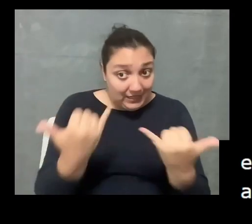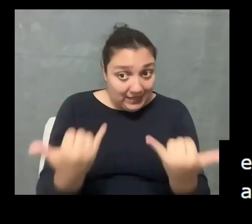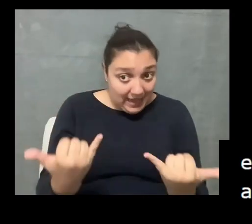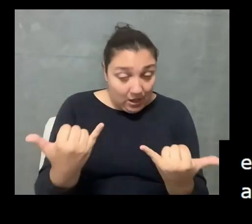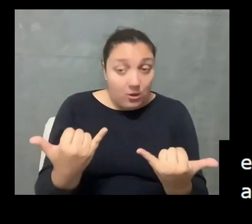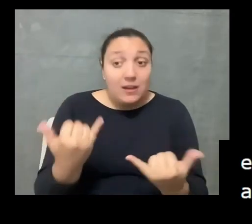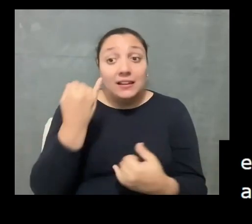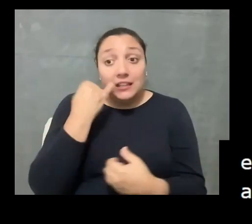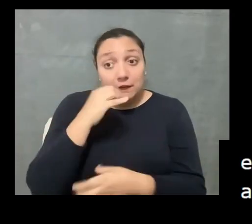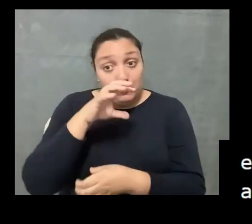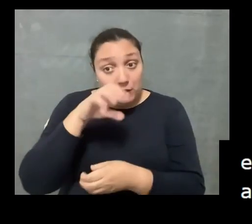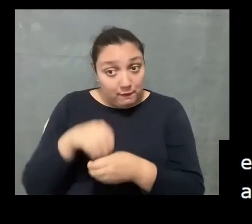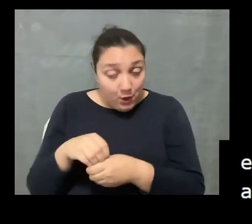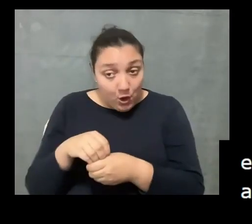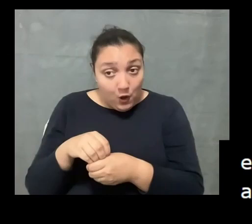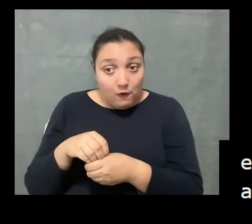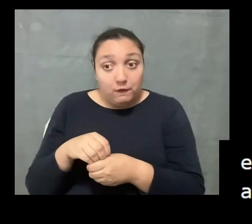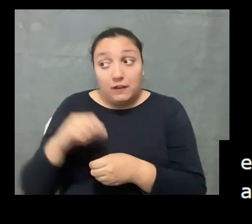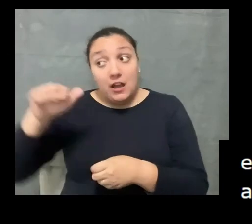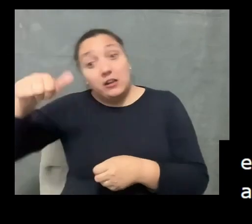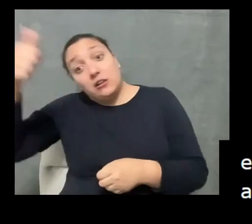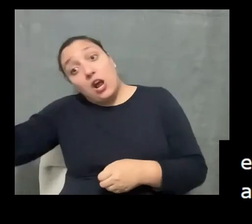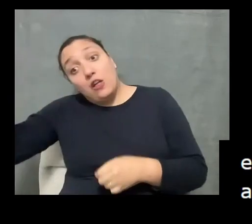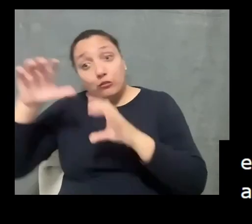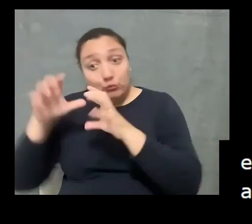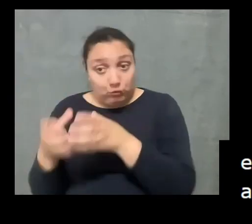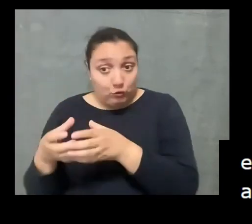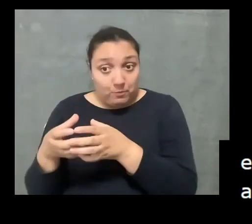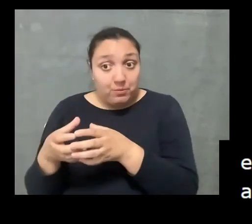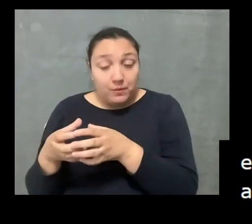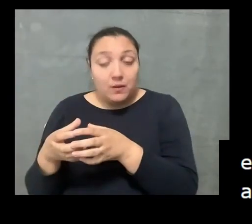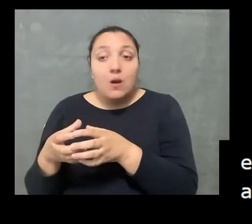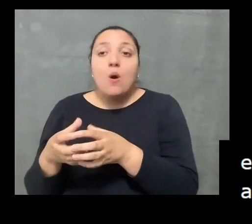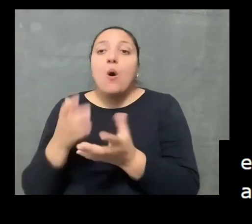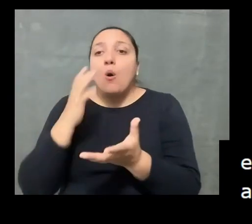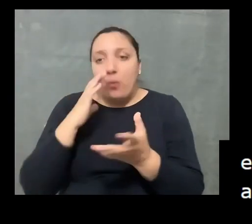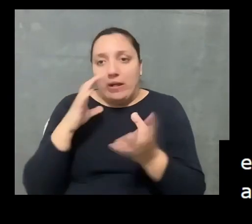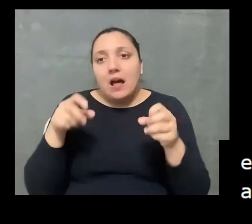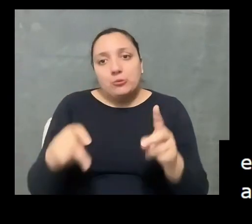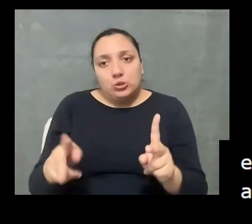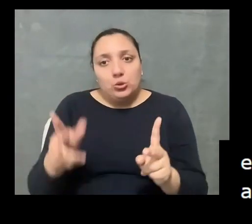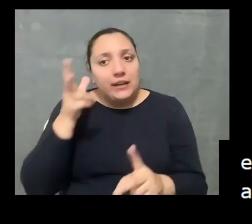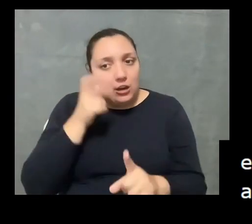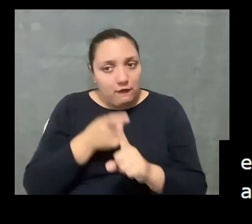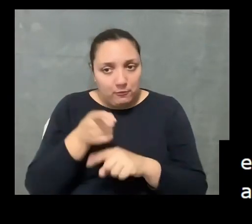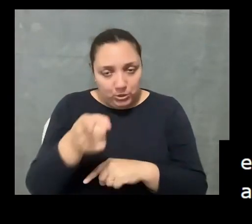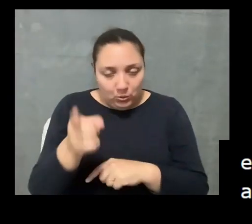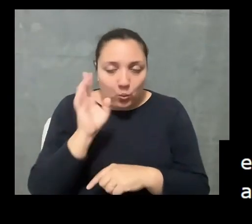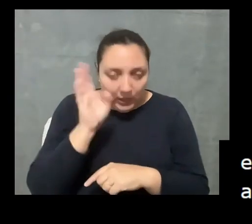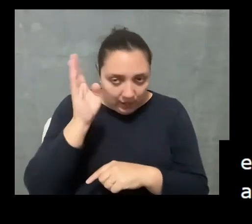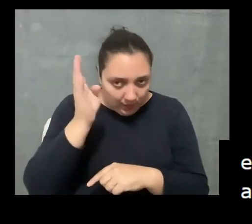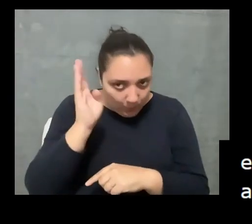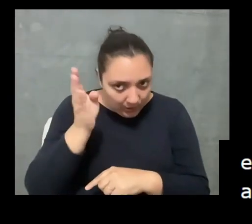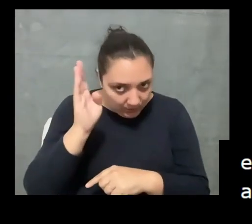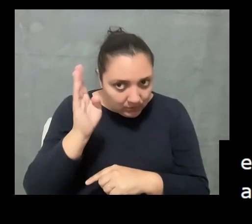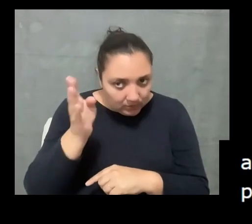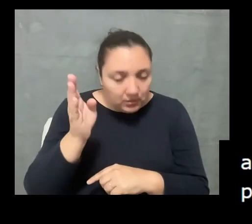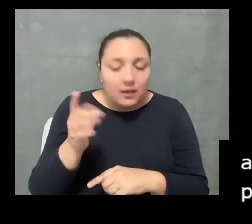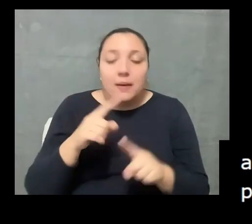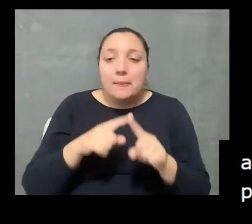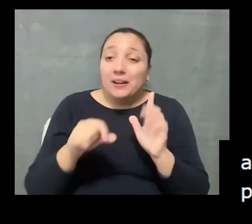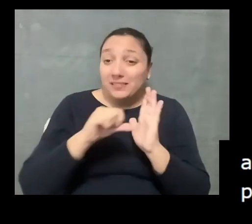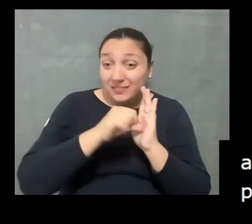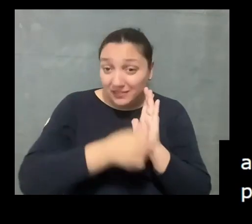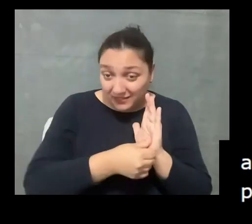to another group, we will have an opportunity to hear from you. And just to reiterate, we're